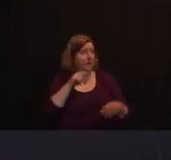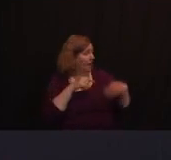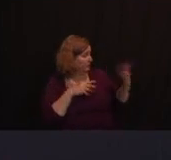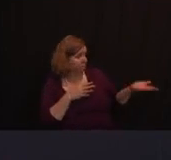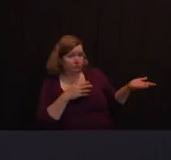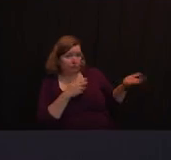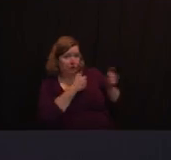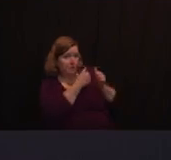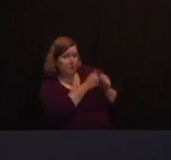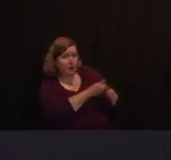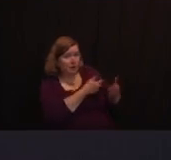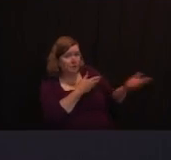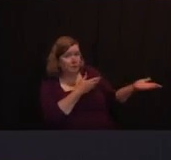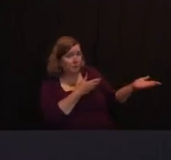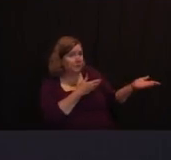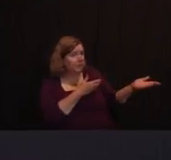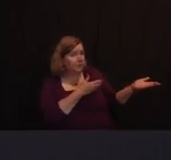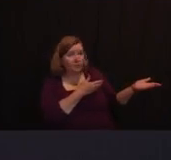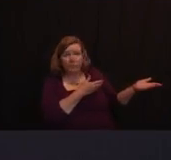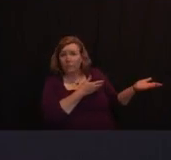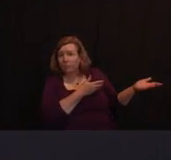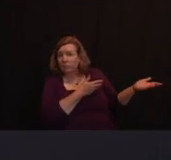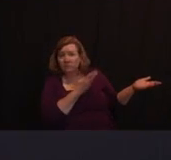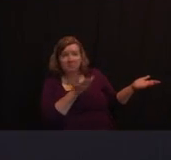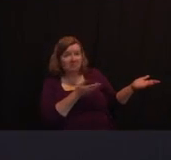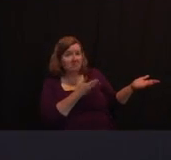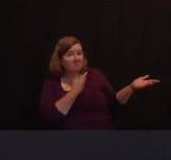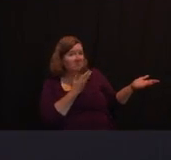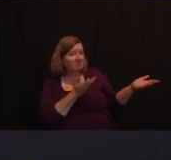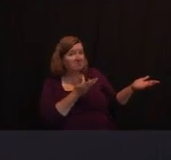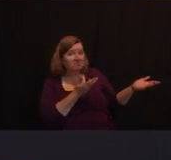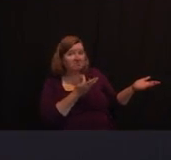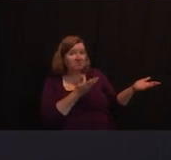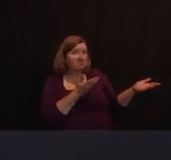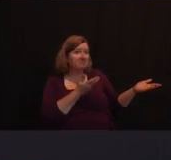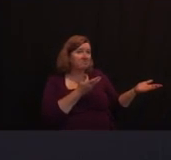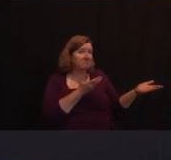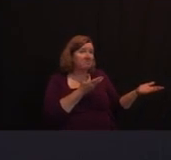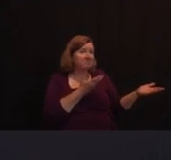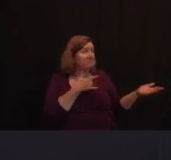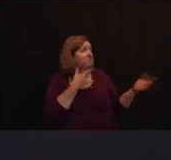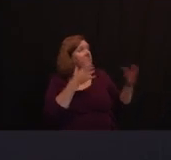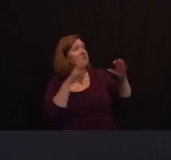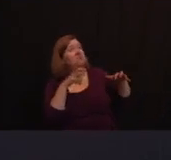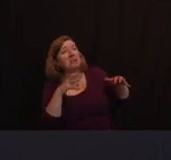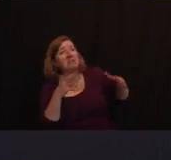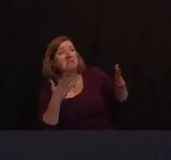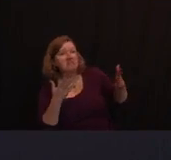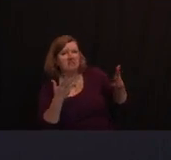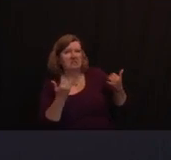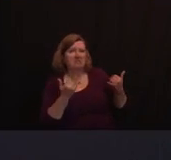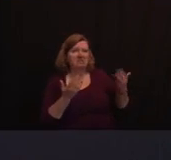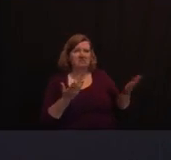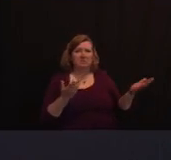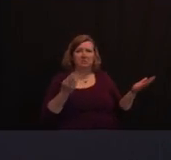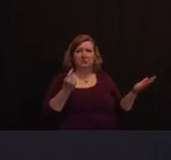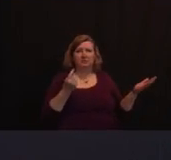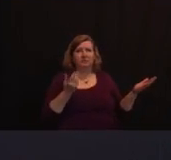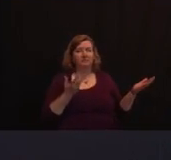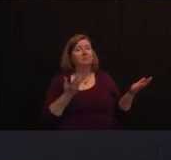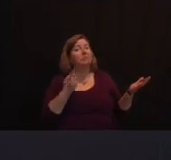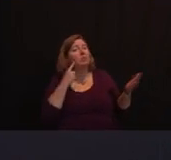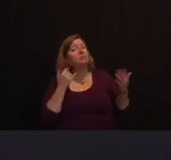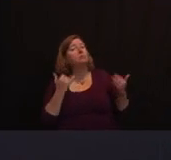compliance, whether it looks like it's coming down on us a little bit, please help us out there. They used to be called dispatchers, but I think it's Public